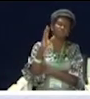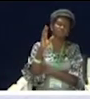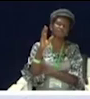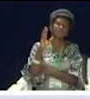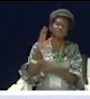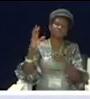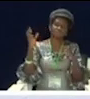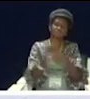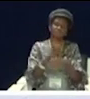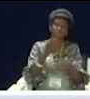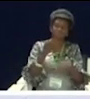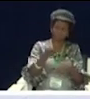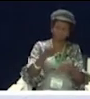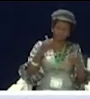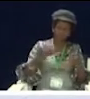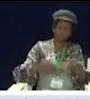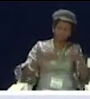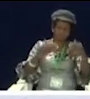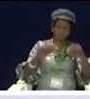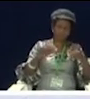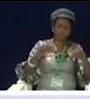Take a little step towards him